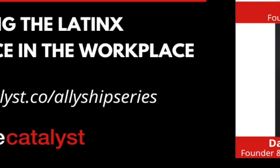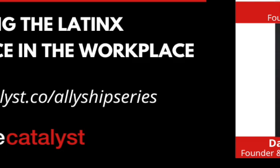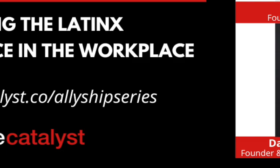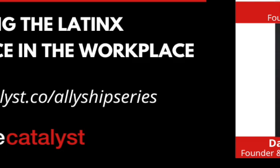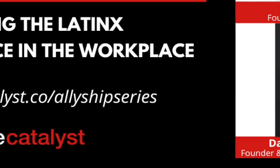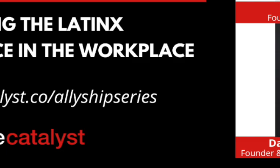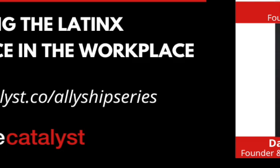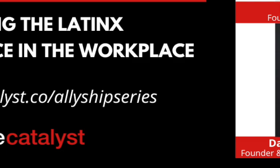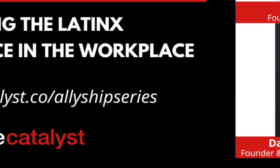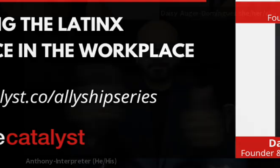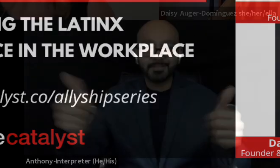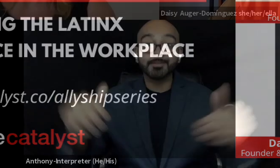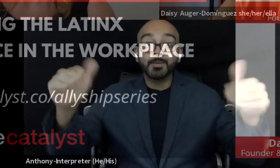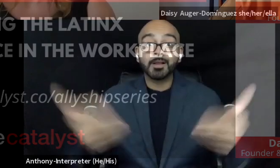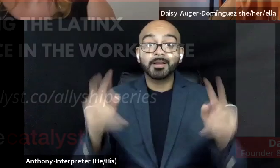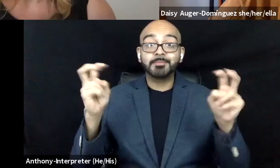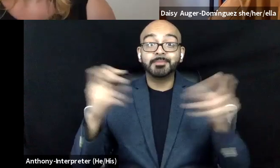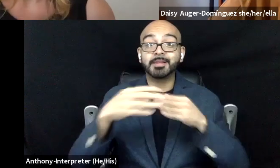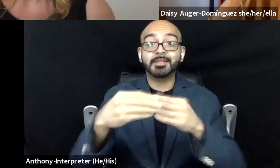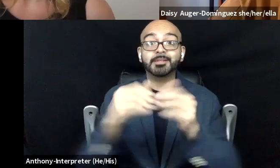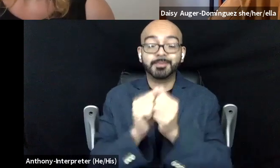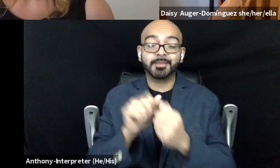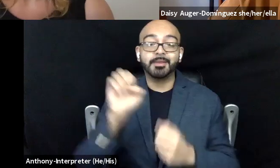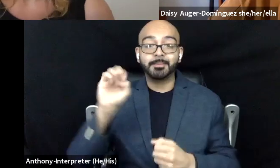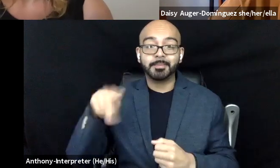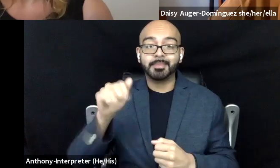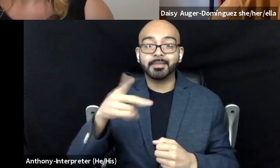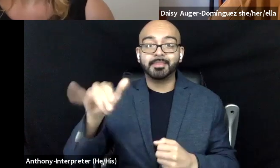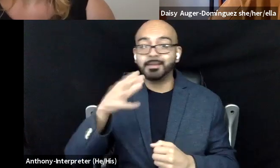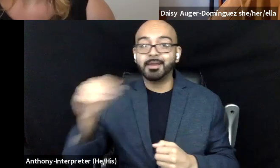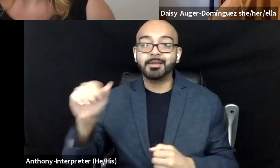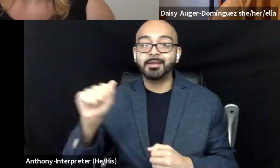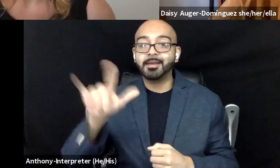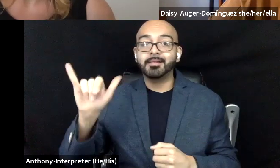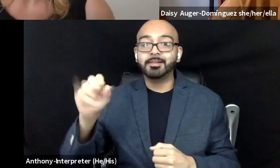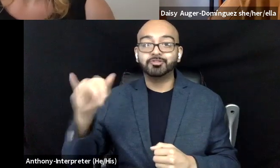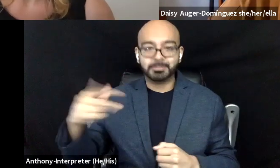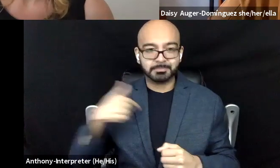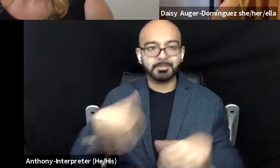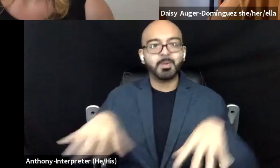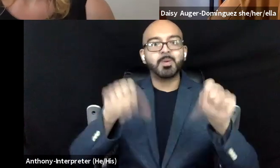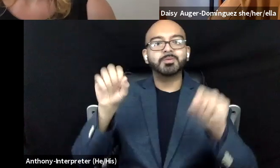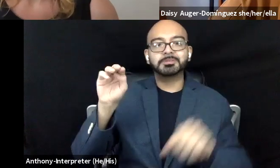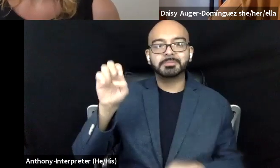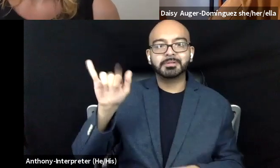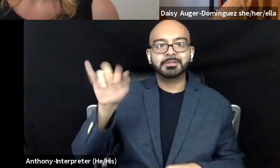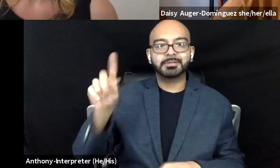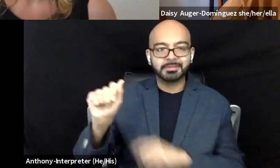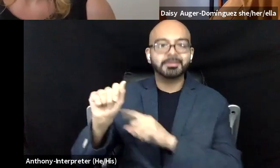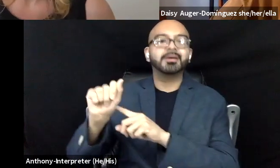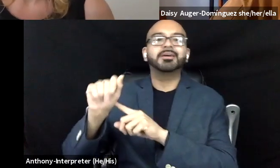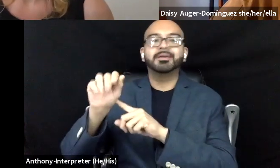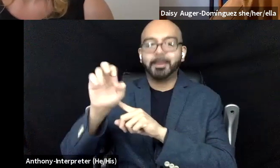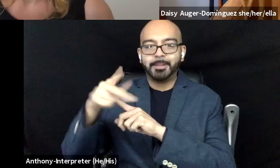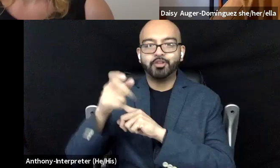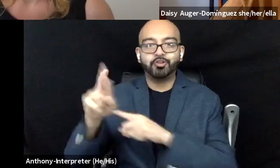Welcome to Leading with Empathy and Allyship. I'm your host, Melinda Briana Epler, the founder and CEO of Change Catalyst, where we build inclusive innovation